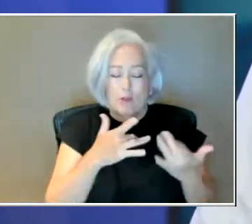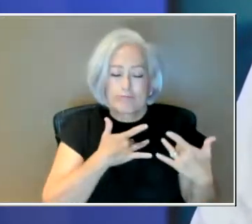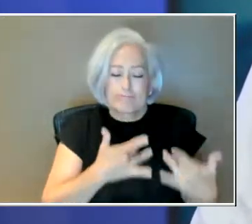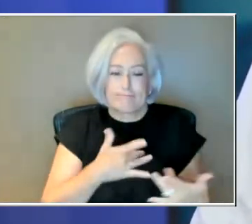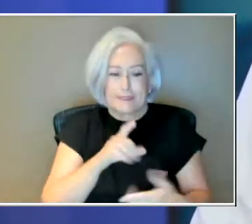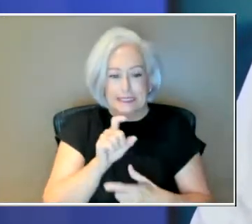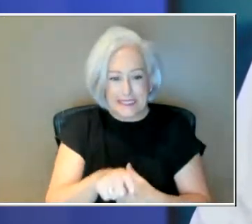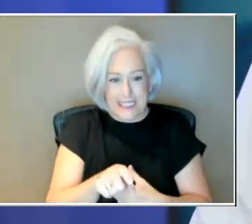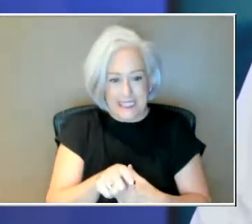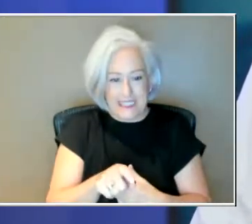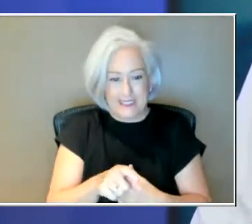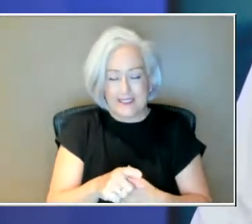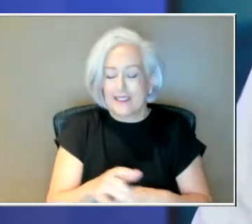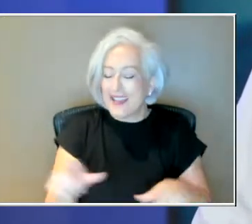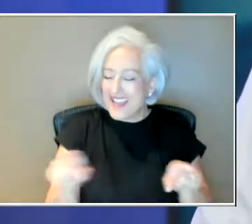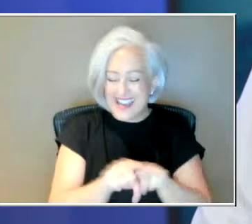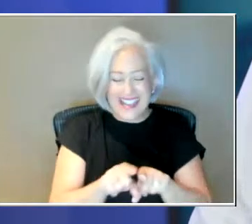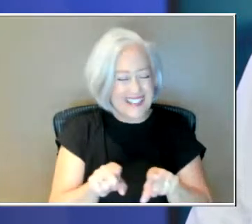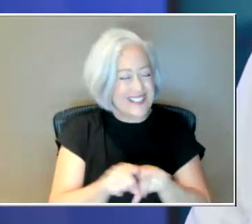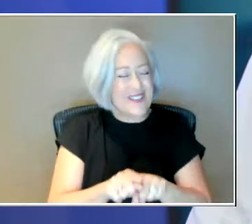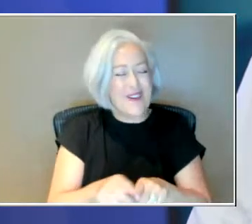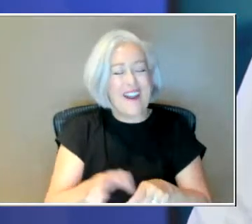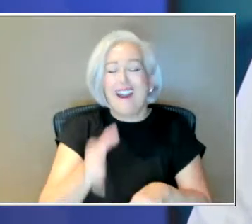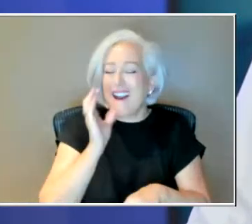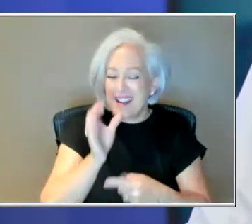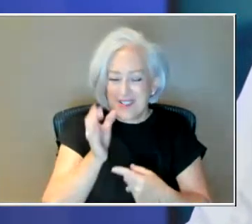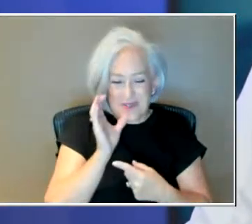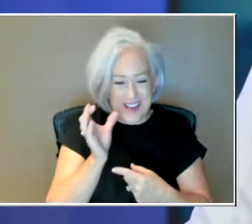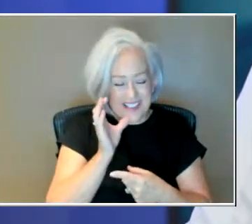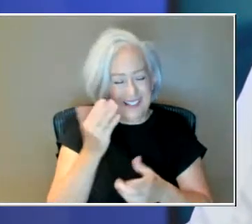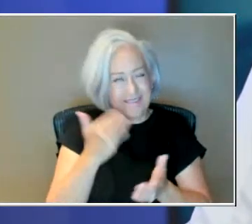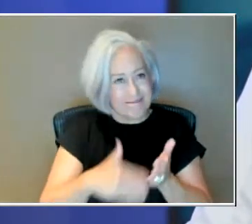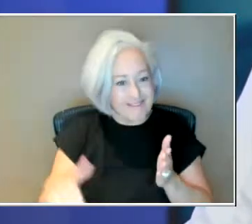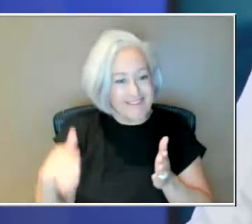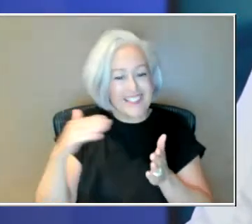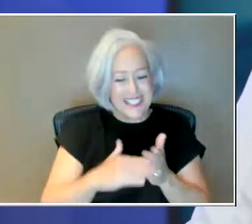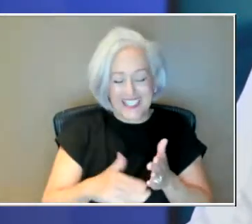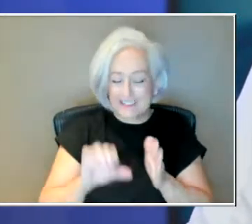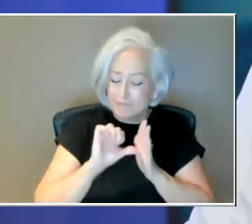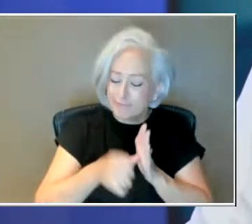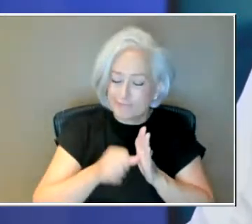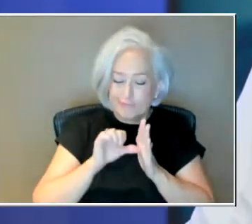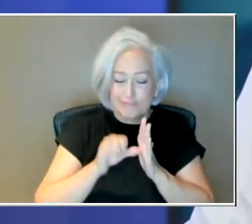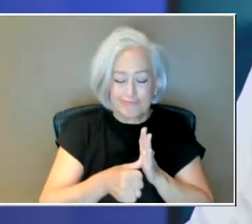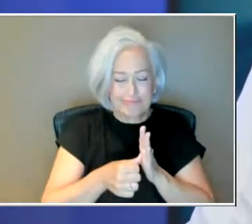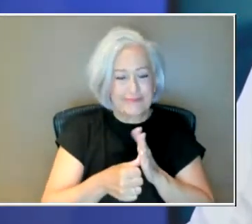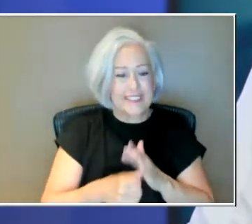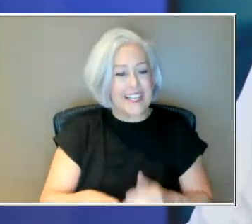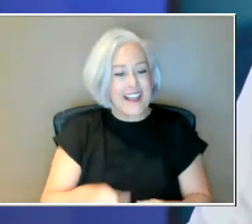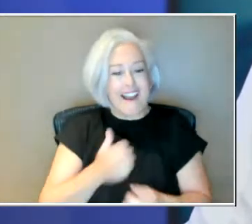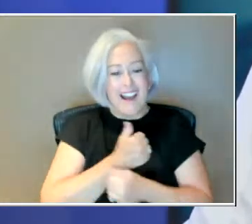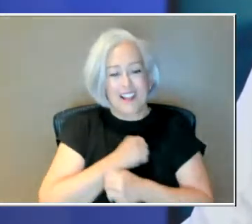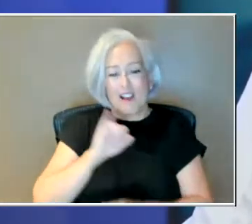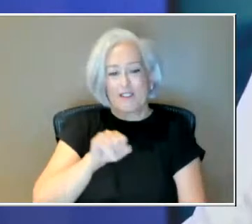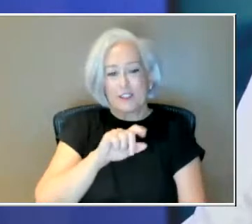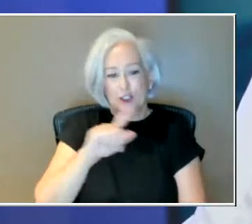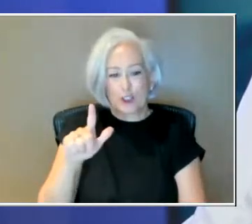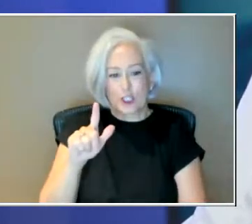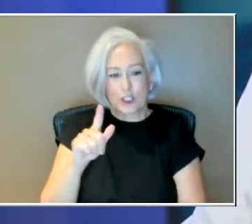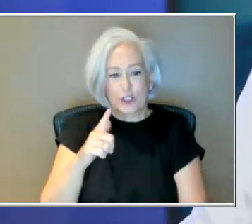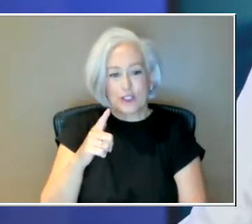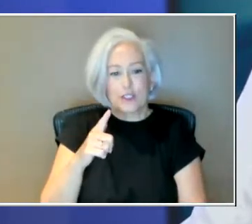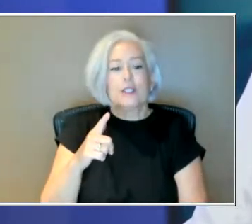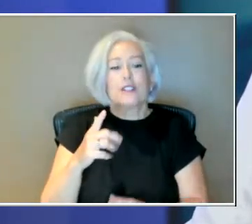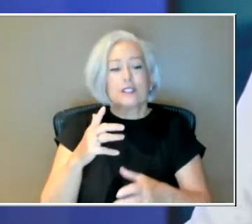I think that we just should keep saying it. And, you know, other things are, I love how when Jill got out of the car, she stood up really